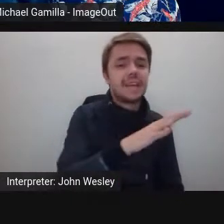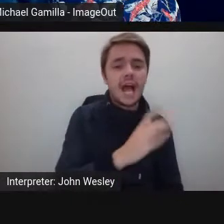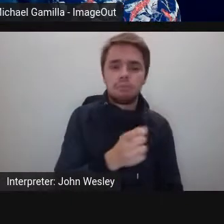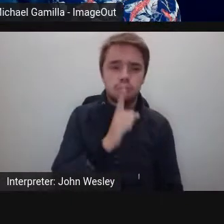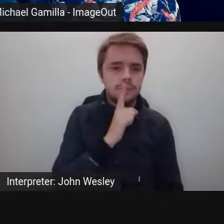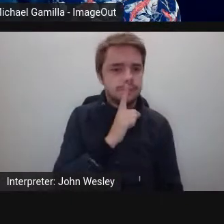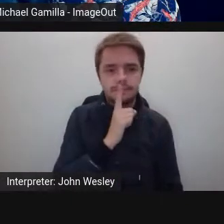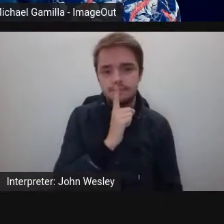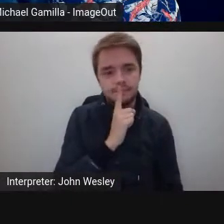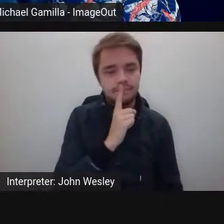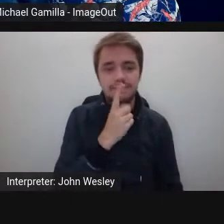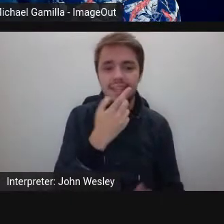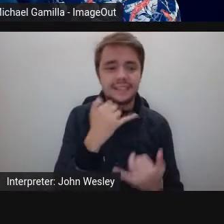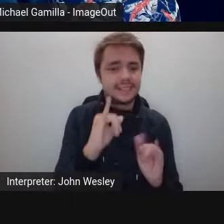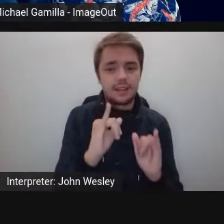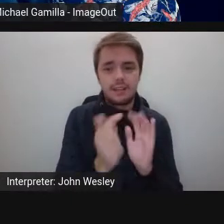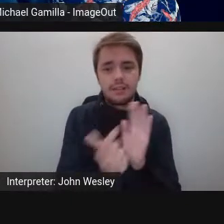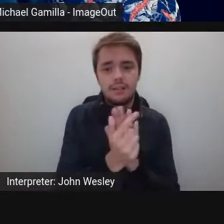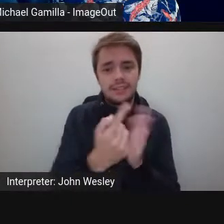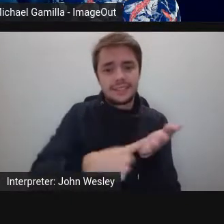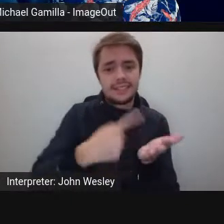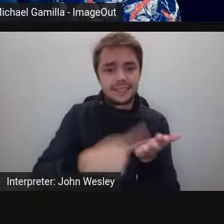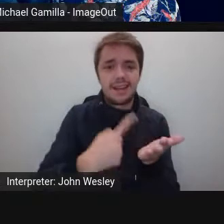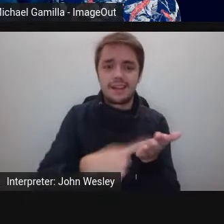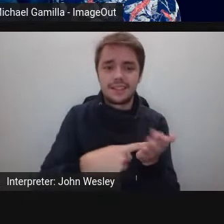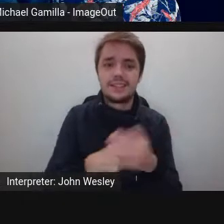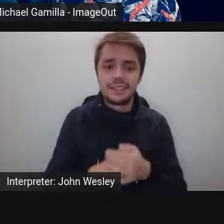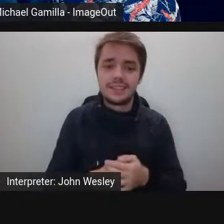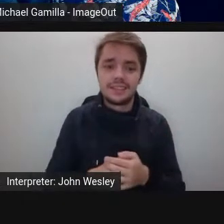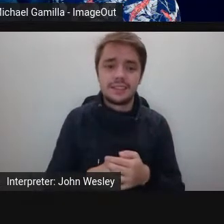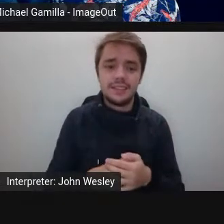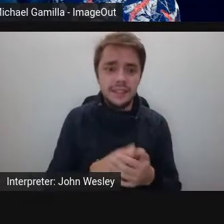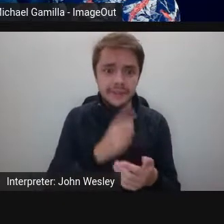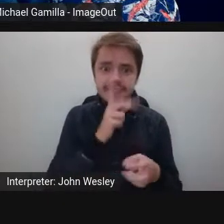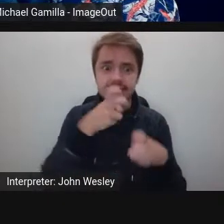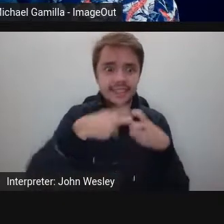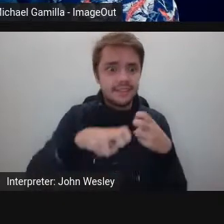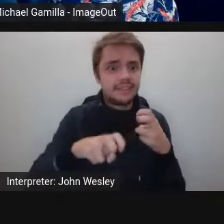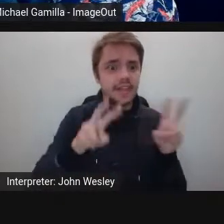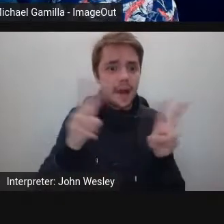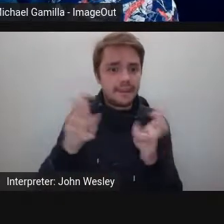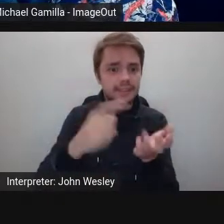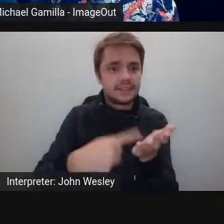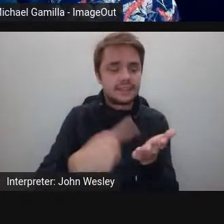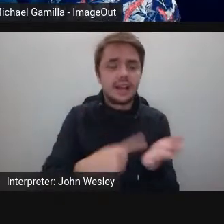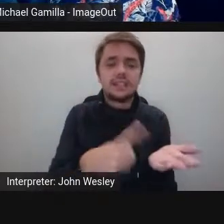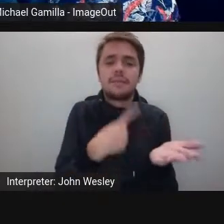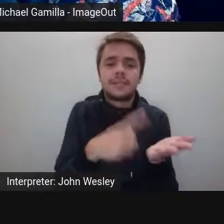taboo. It's still a very, very tough subject to talk about, but I think